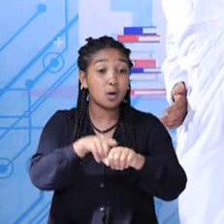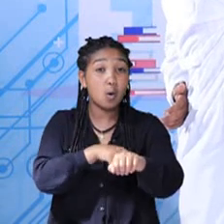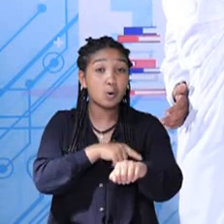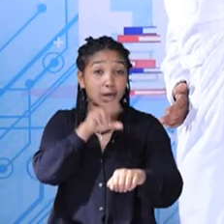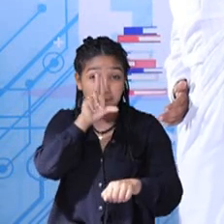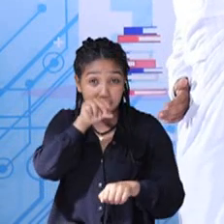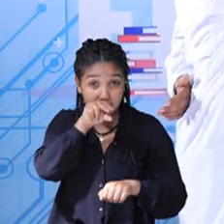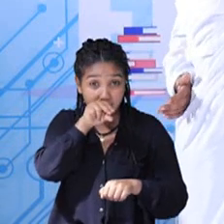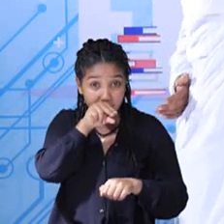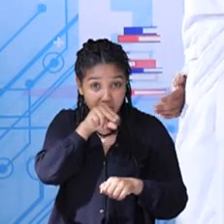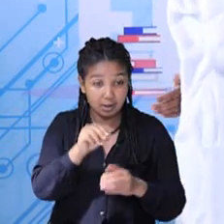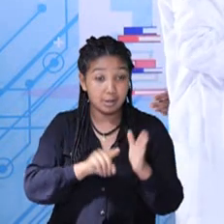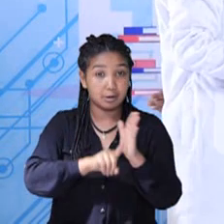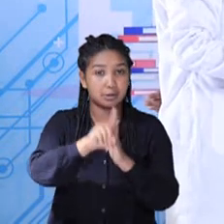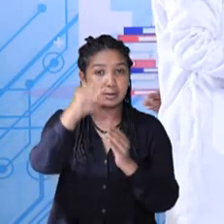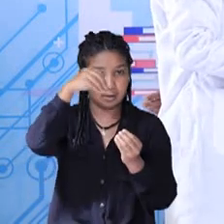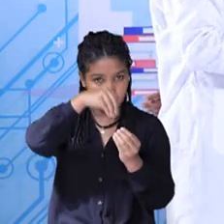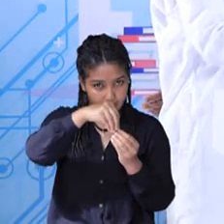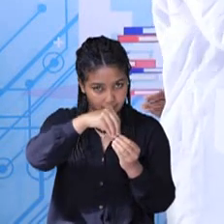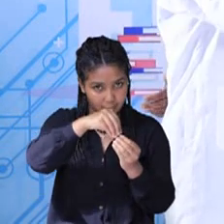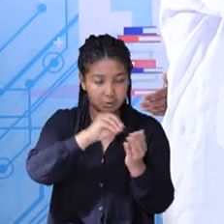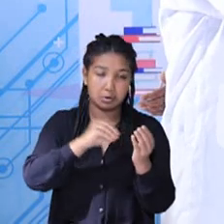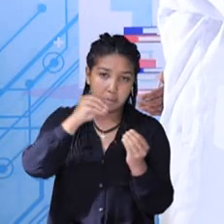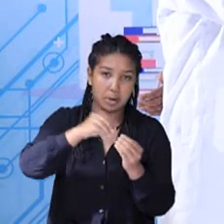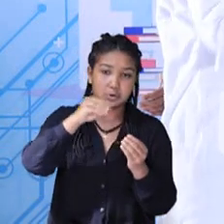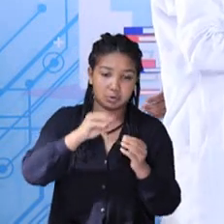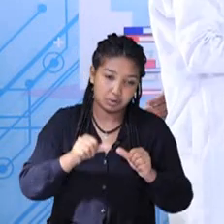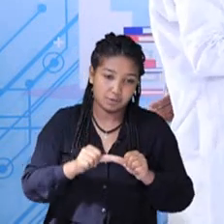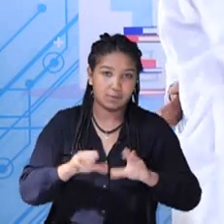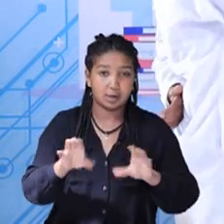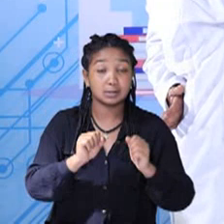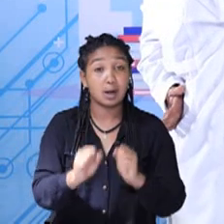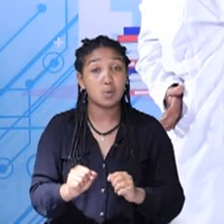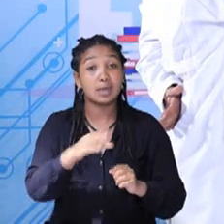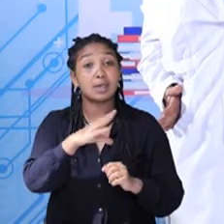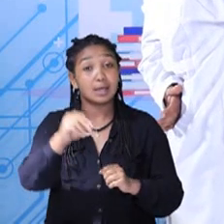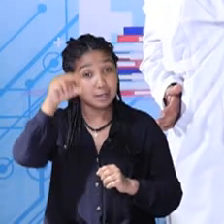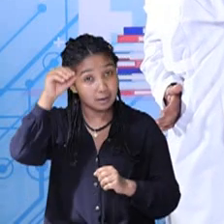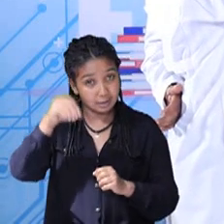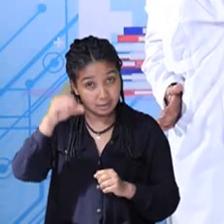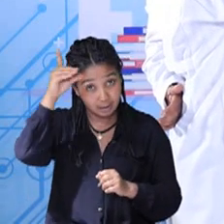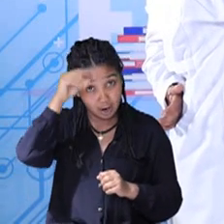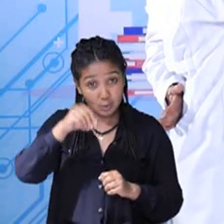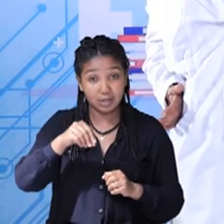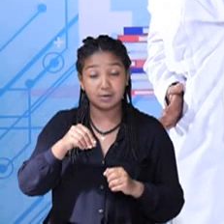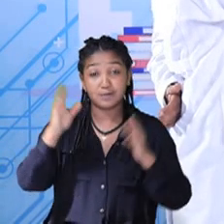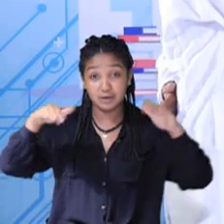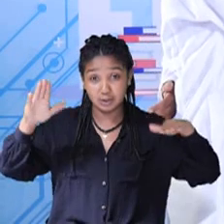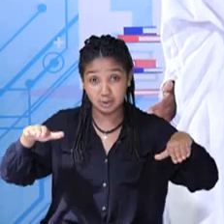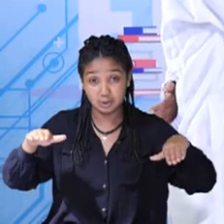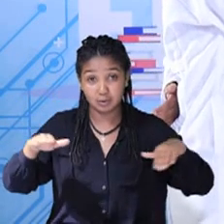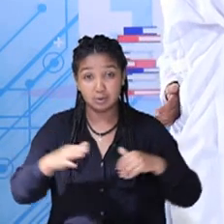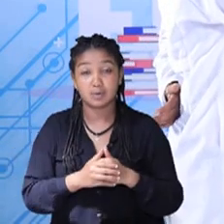beak, increased in number. That means they have survived. And Darwin's finches